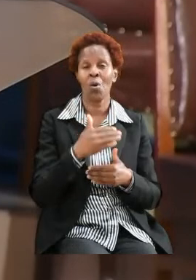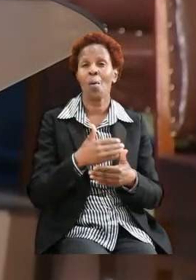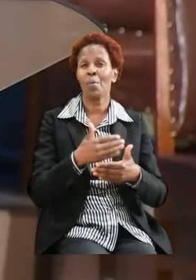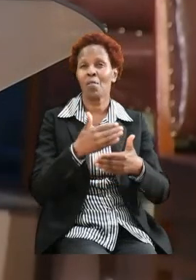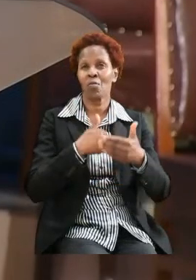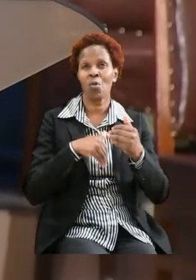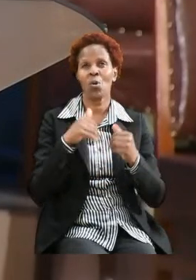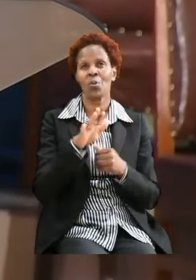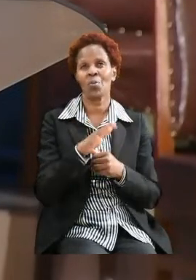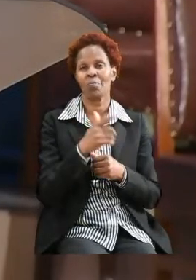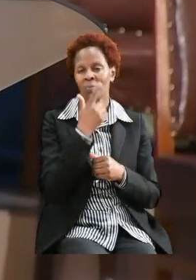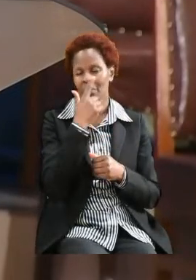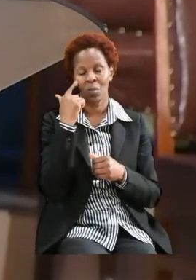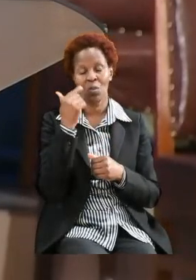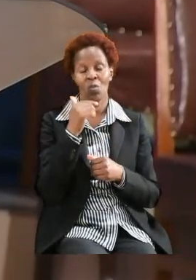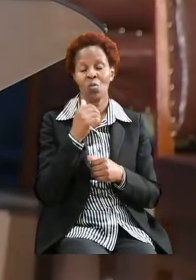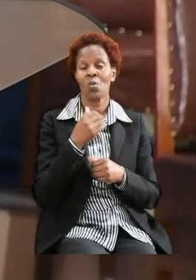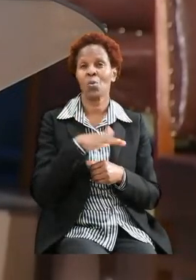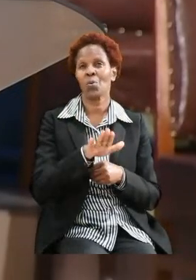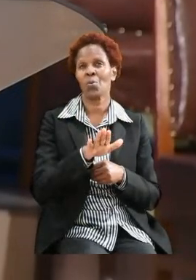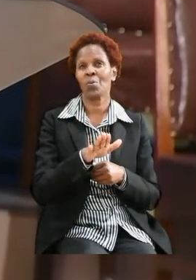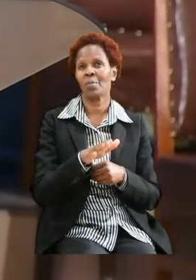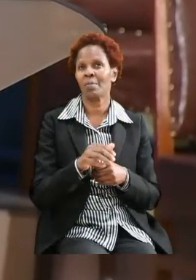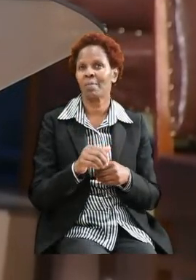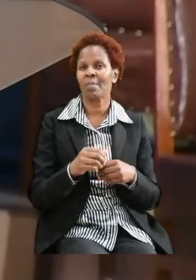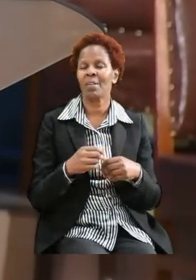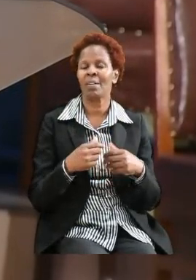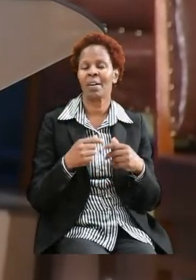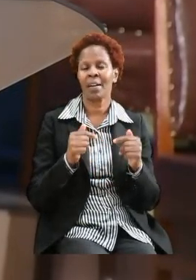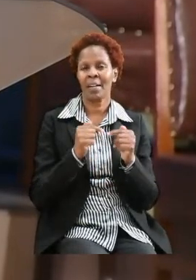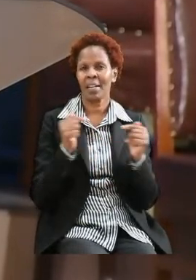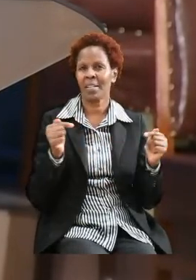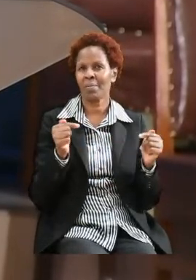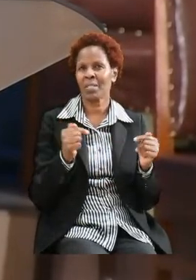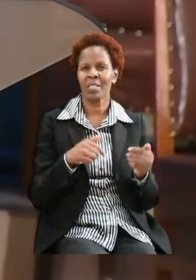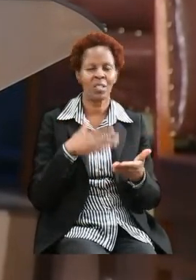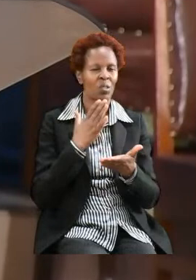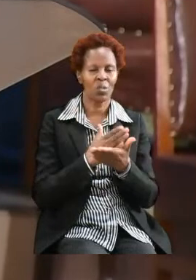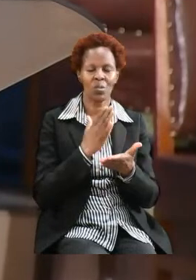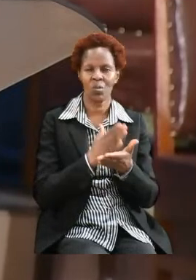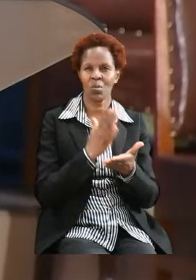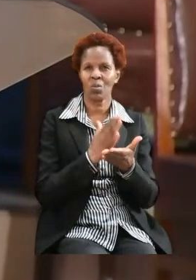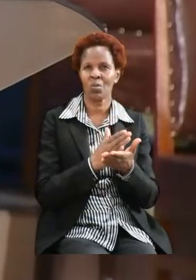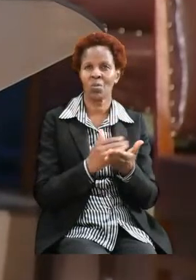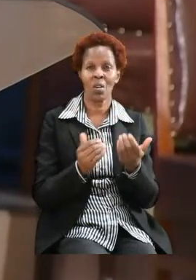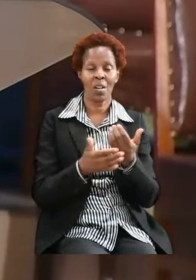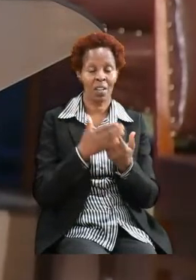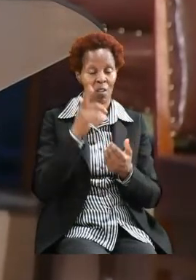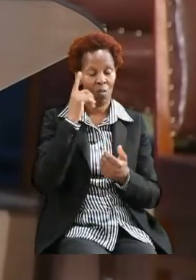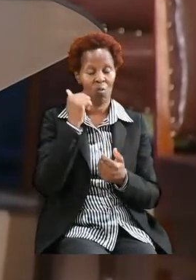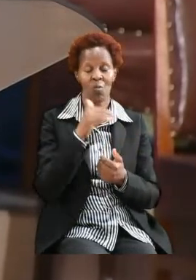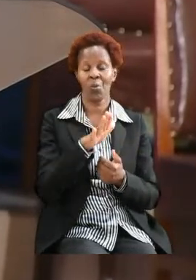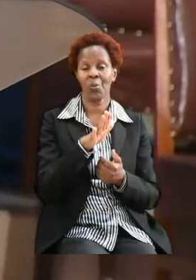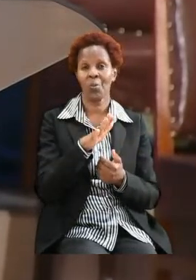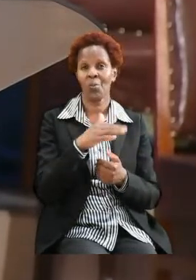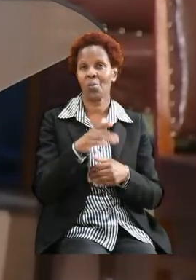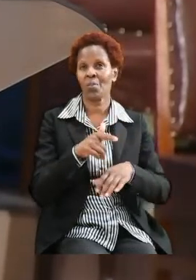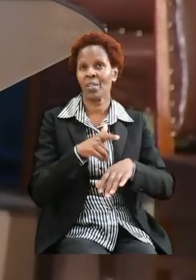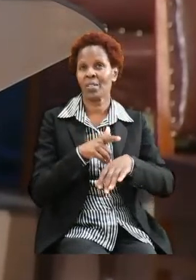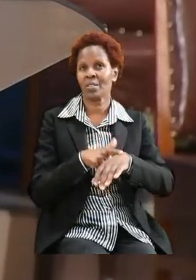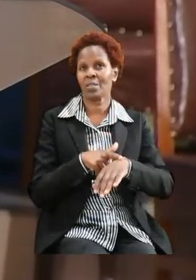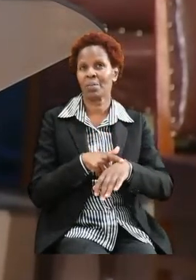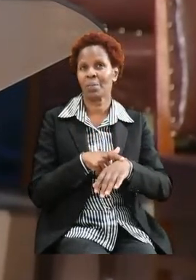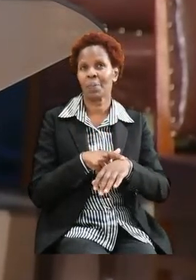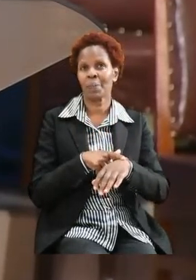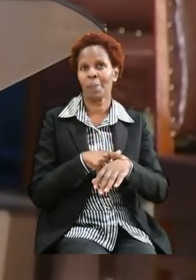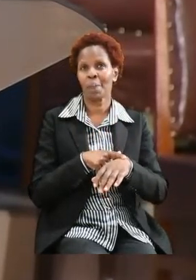that abundantly. He will never fail us. He ensures justice prevails after all. In reference